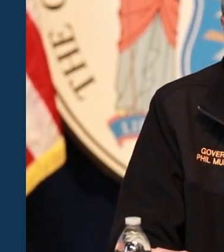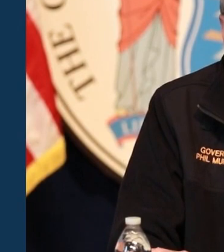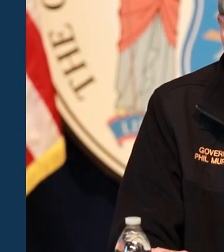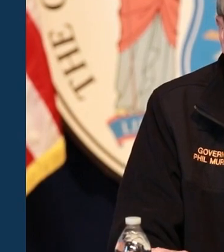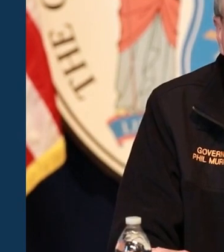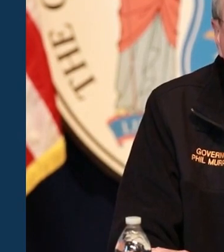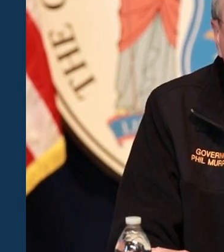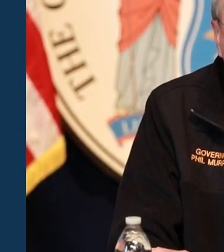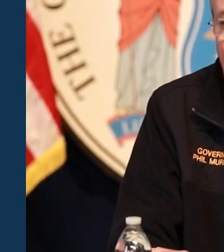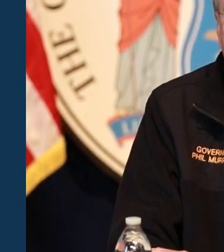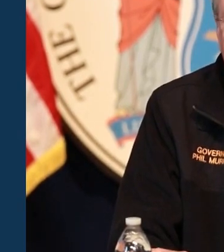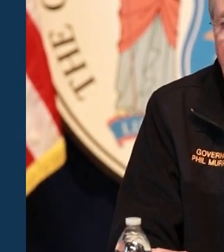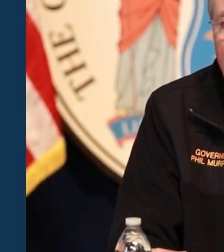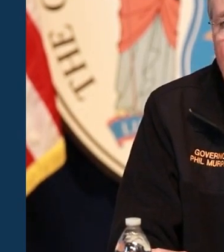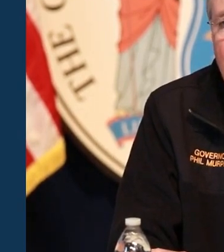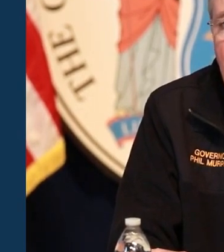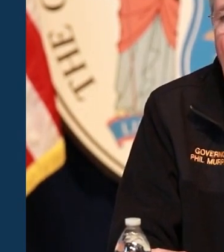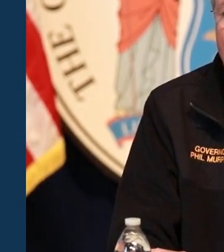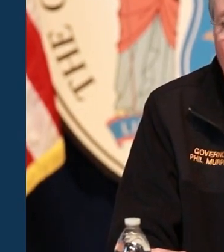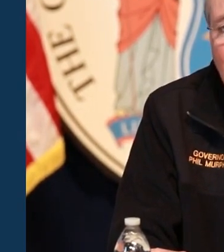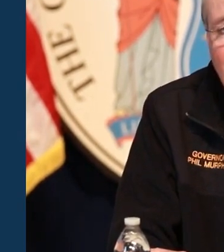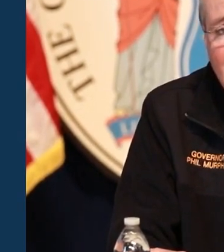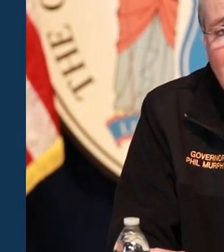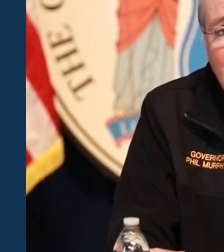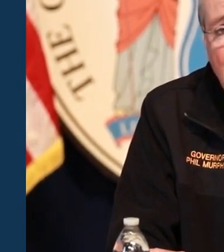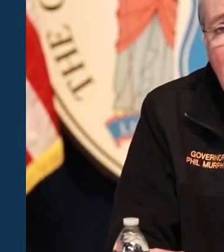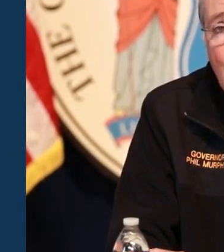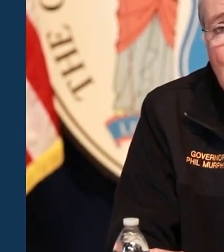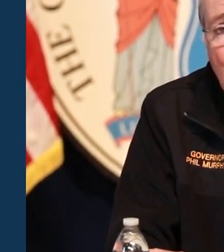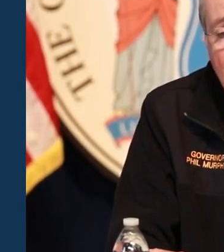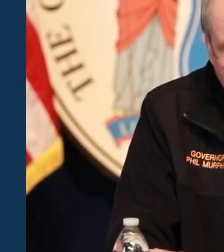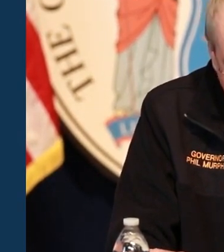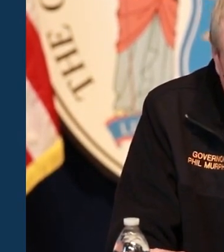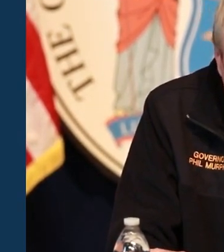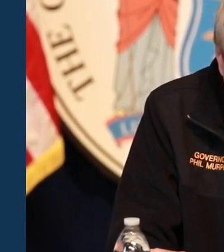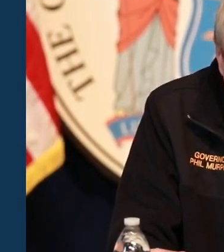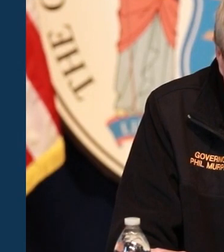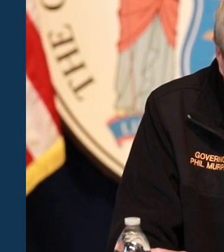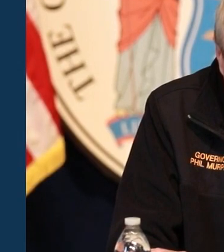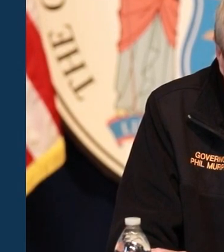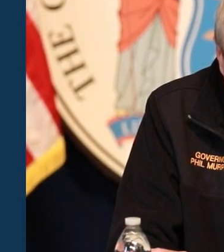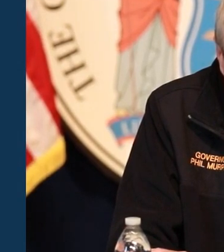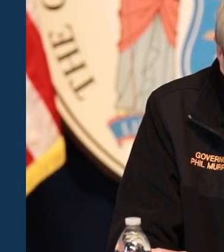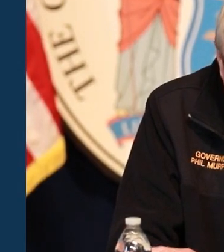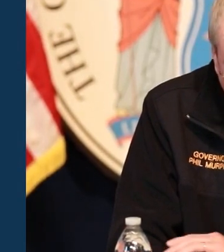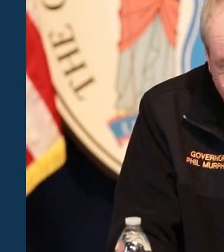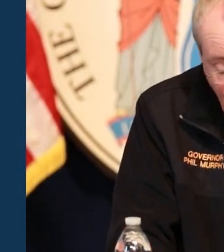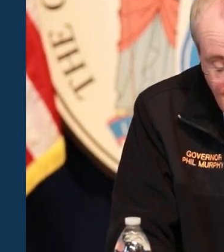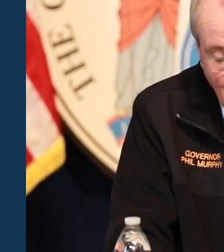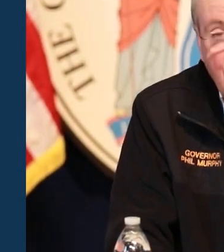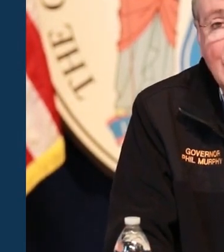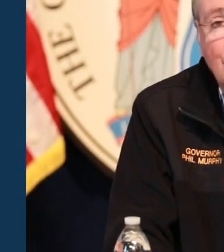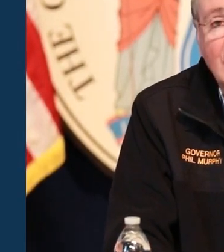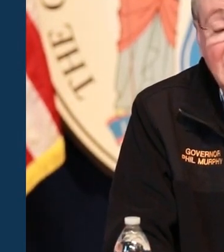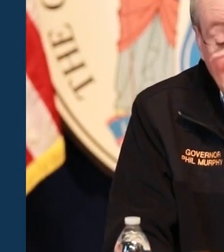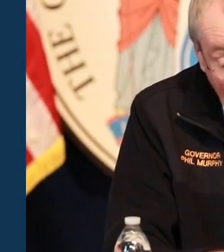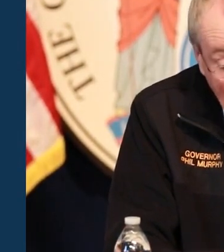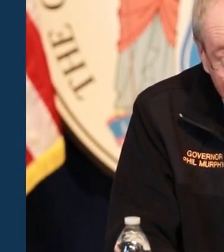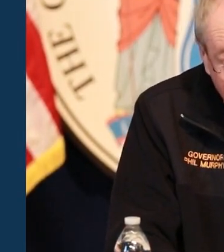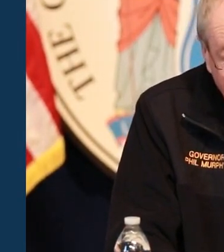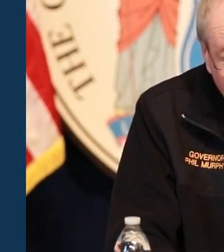huge donations of 100,000 masks, and for that we're incredibly grateful. But it's also the little